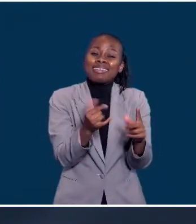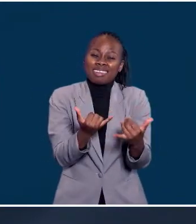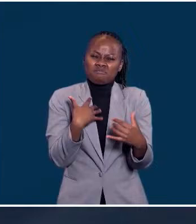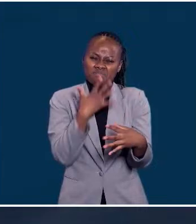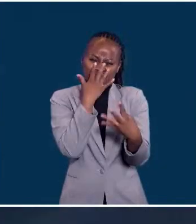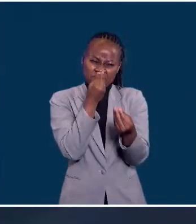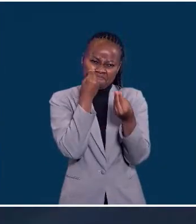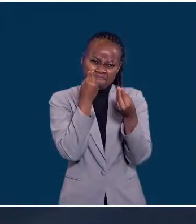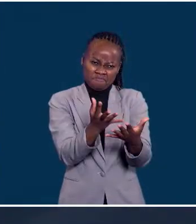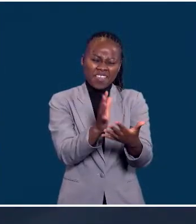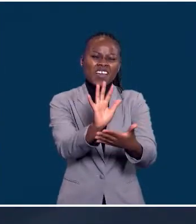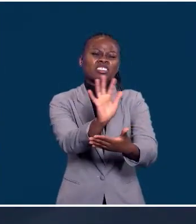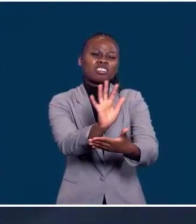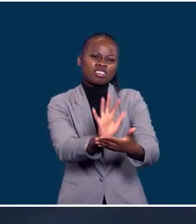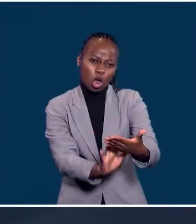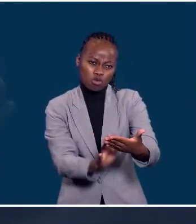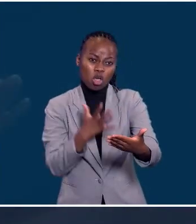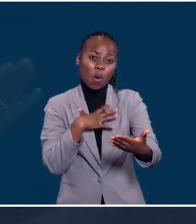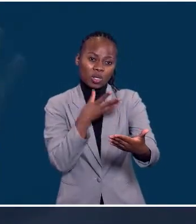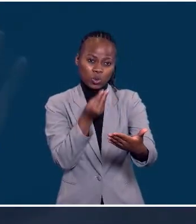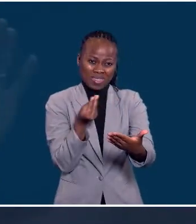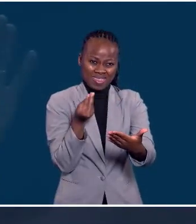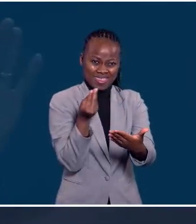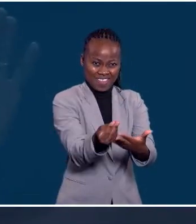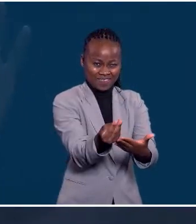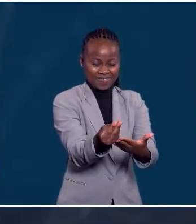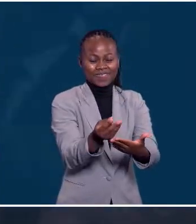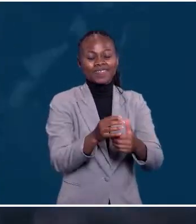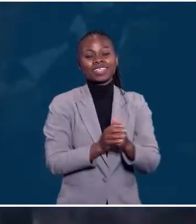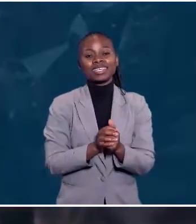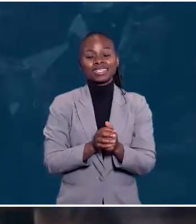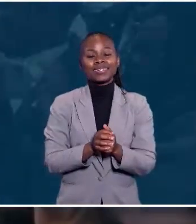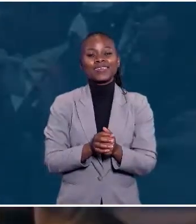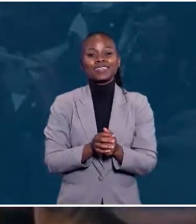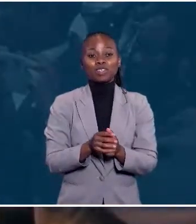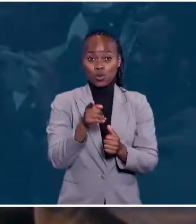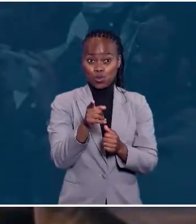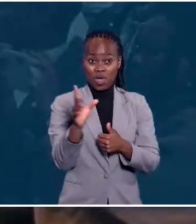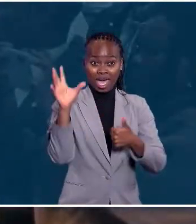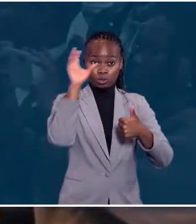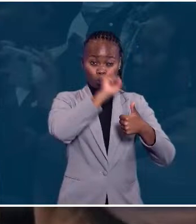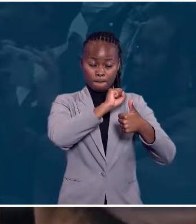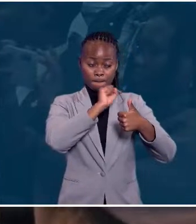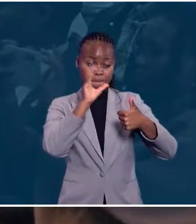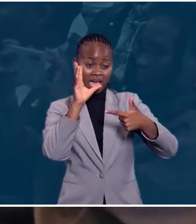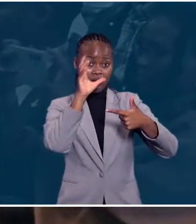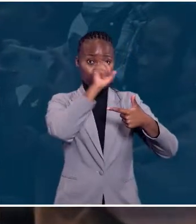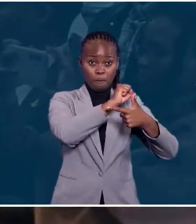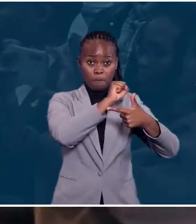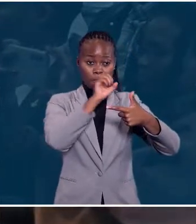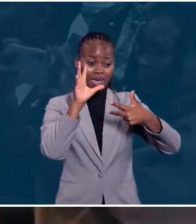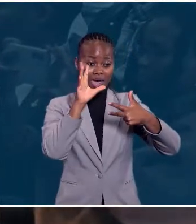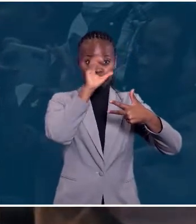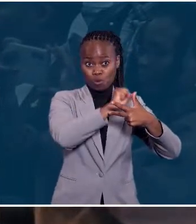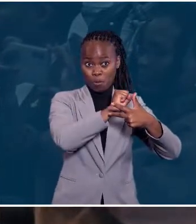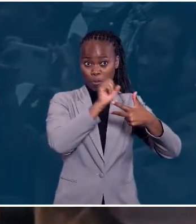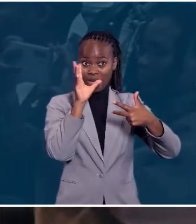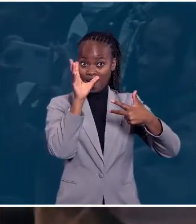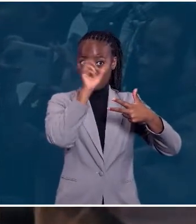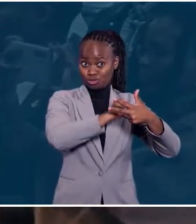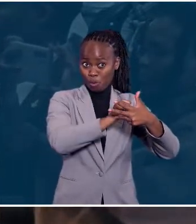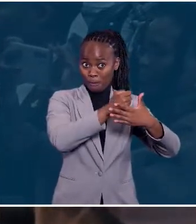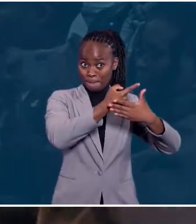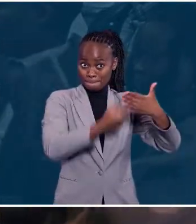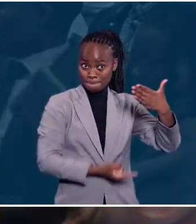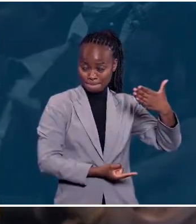scenarios to talk to the scenarios and what you have assumed in terms of